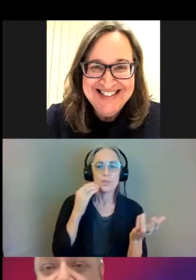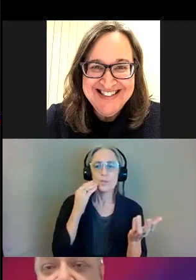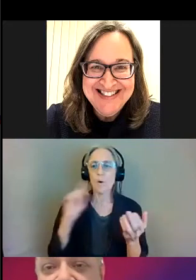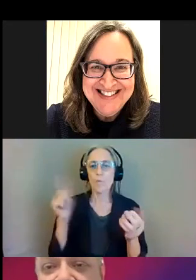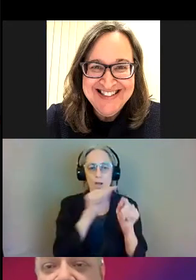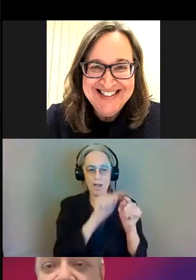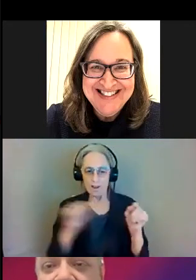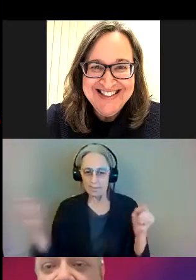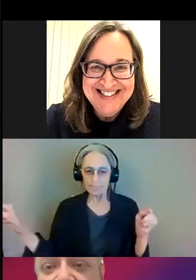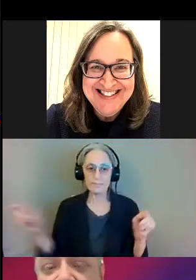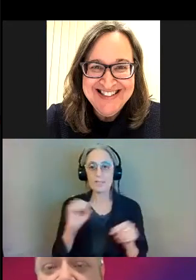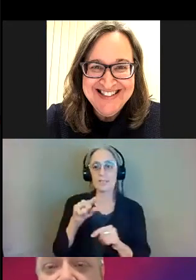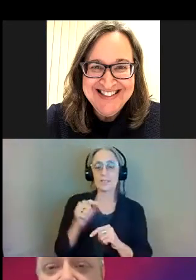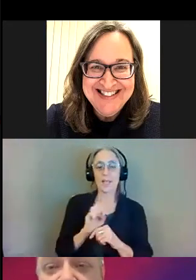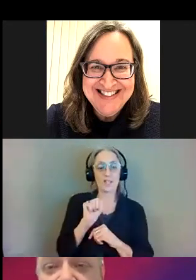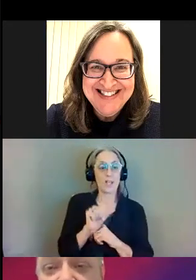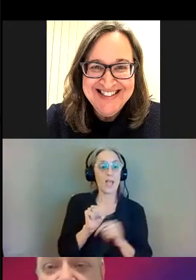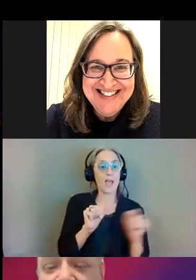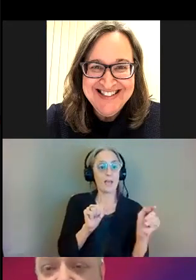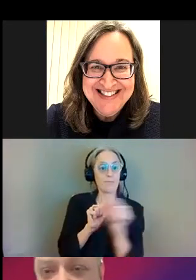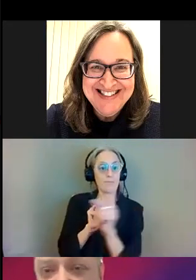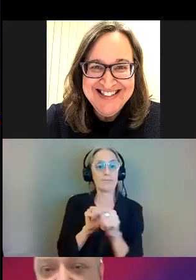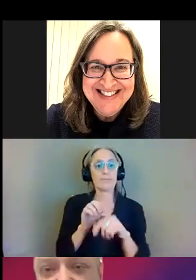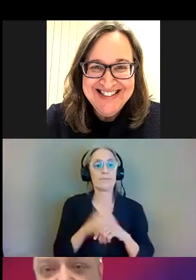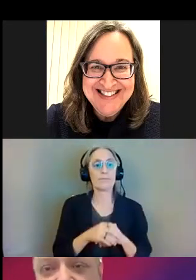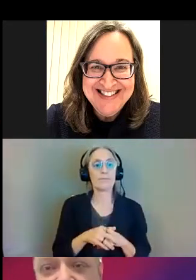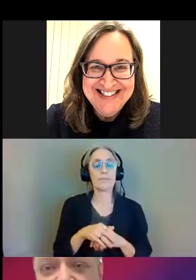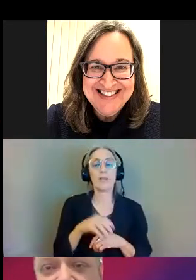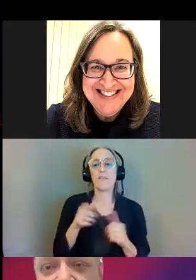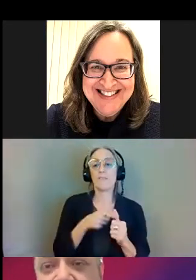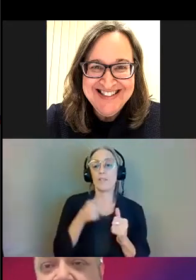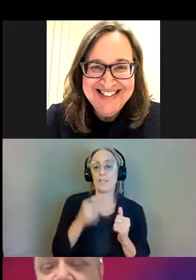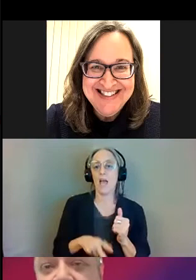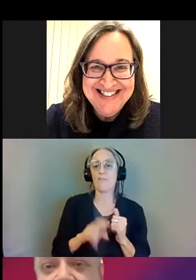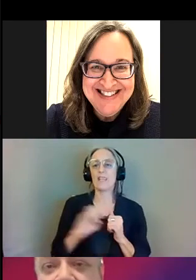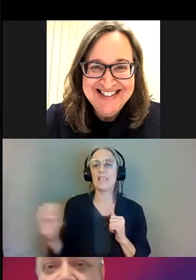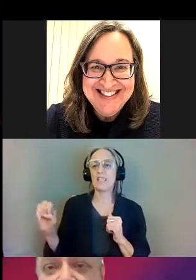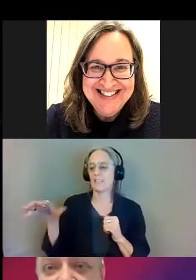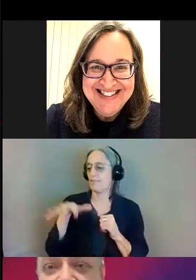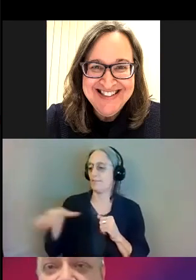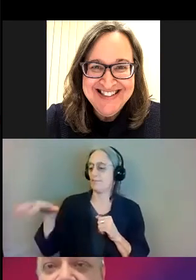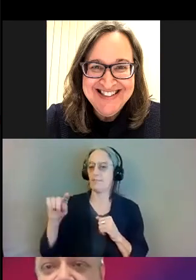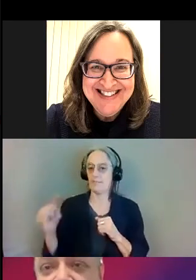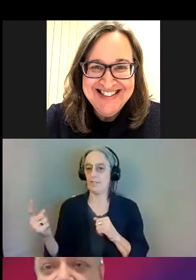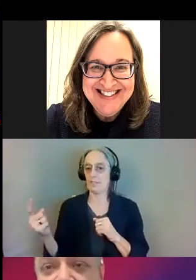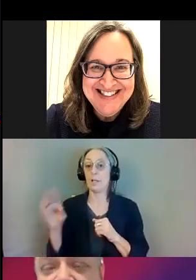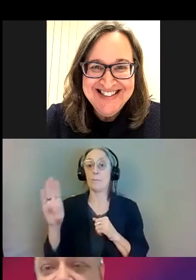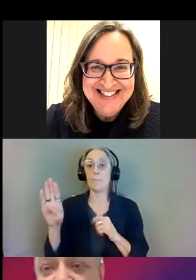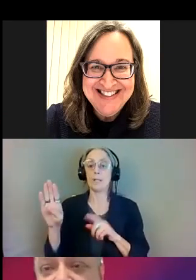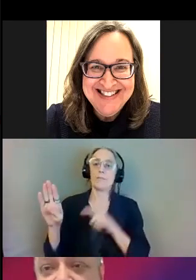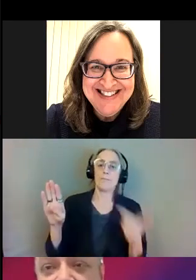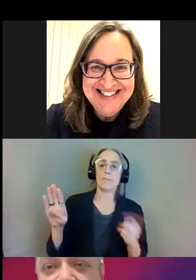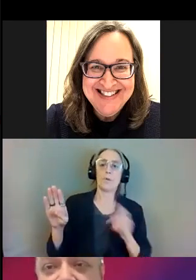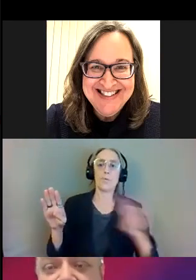is showing stage A, where the half we'll be constructing first is the east half. And then stage B will be the west